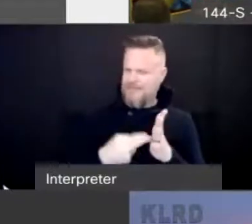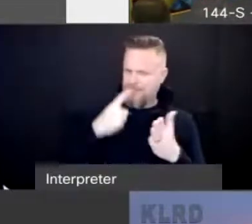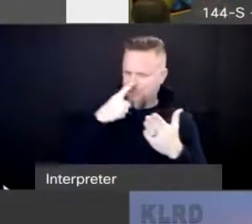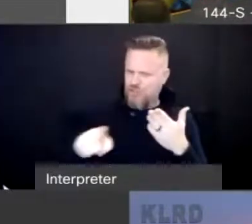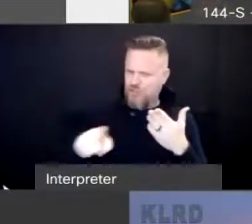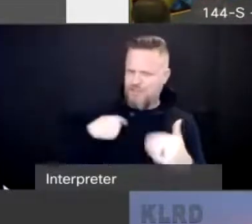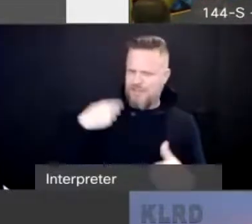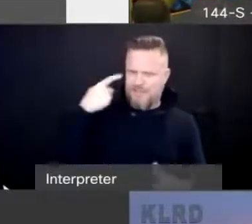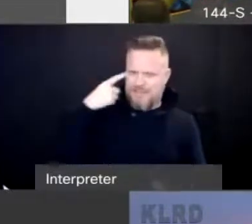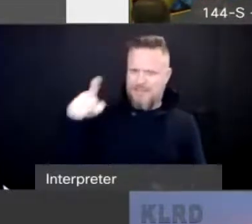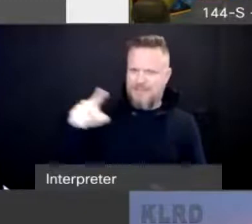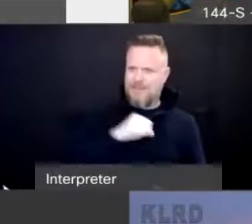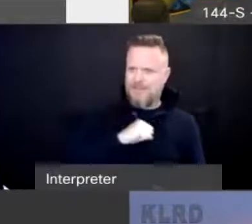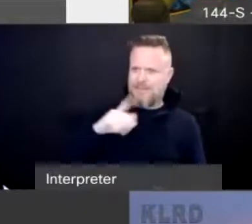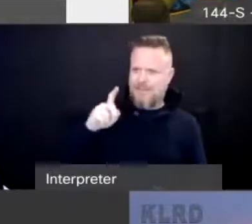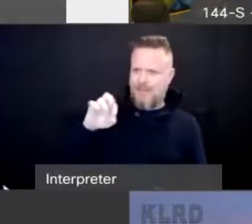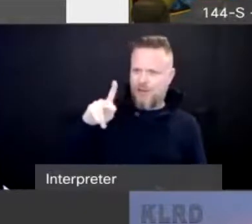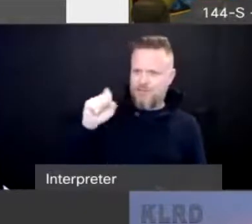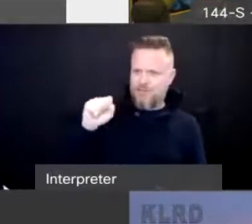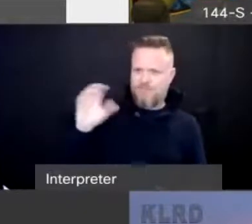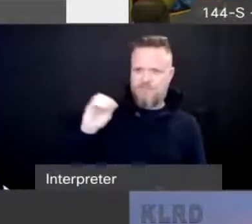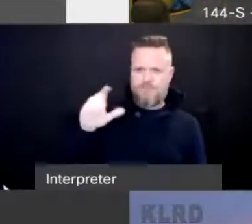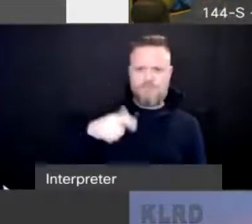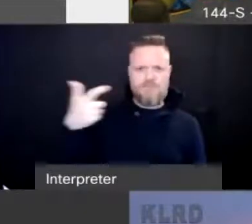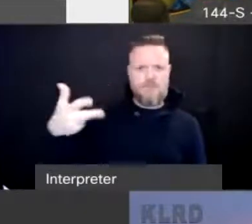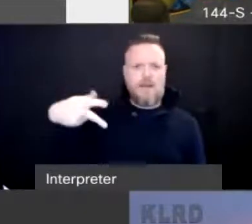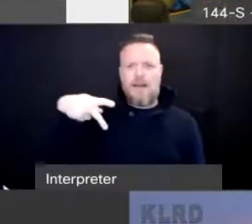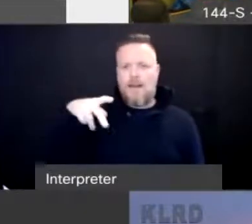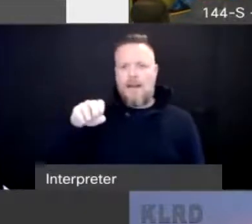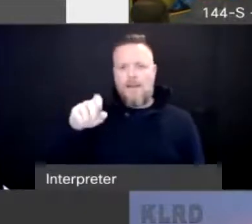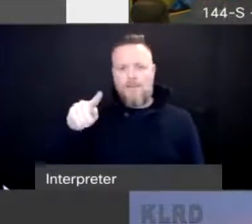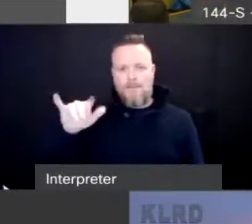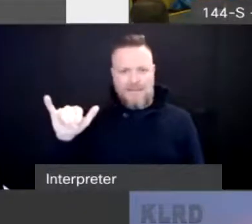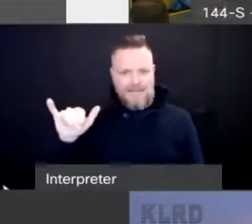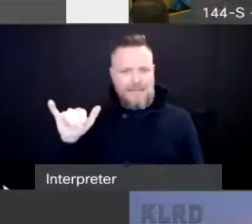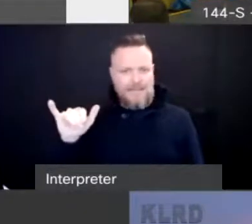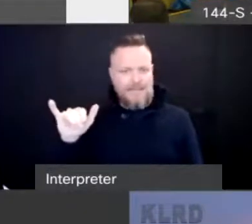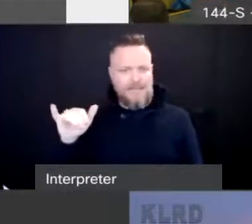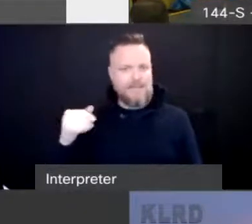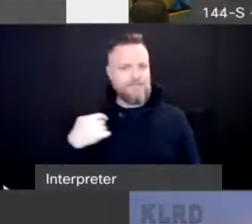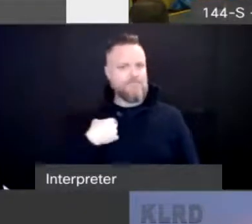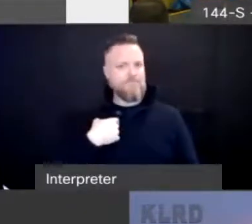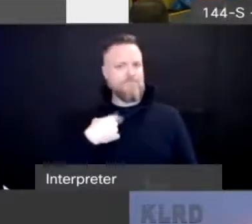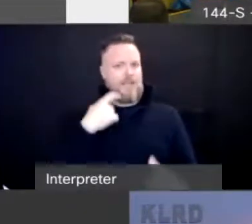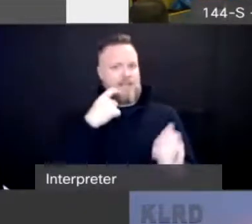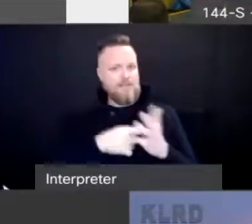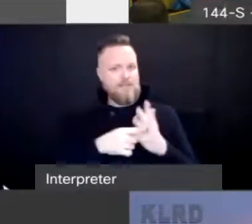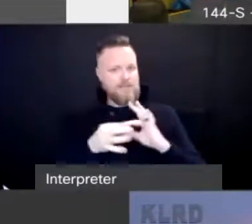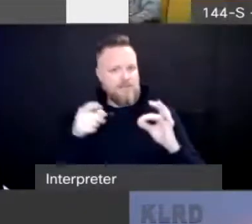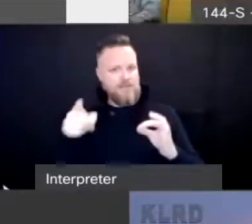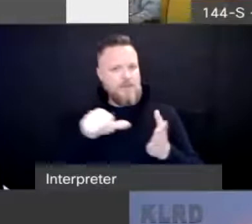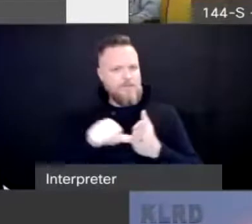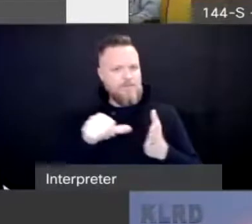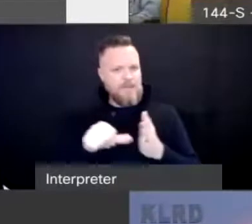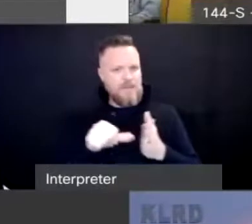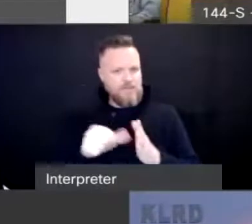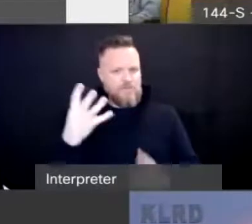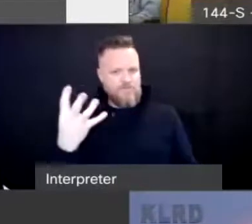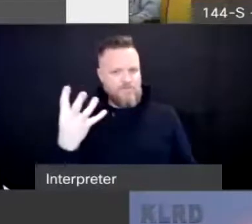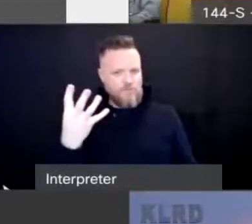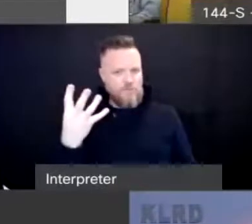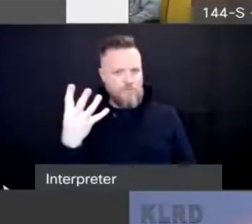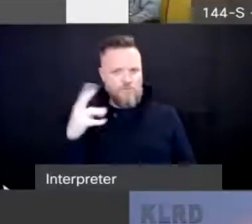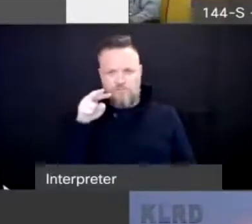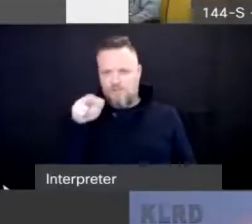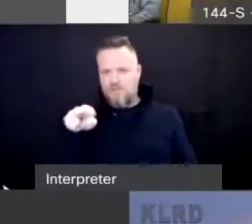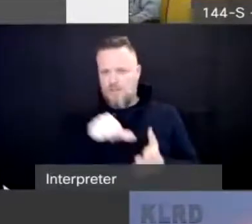Senator Erickson's hand. No? Okay, so Senator Petty. I was just going to say on page 4, if you look on page